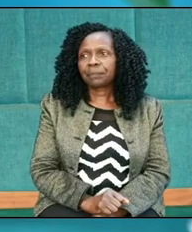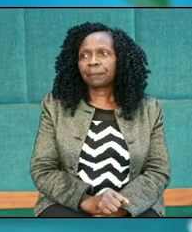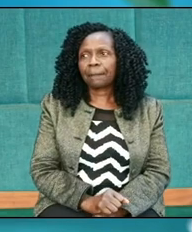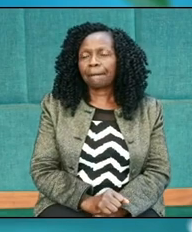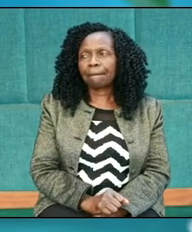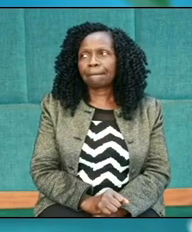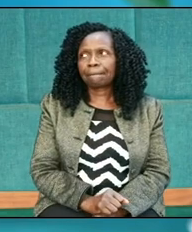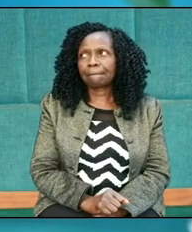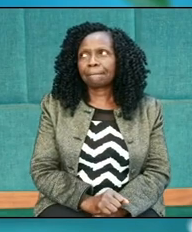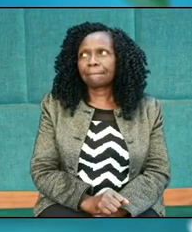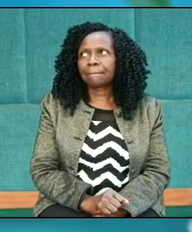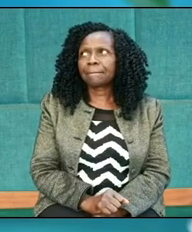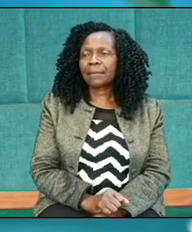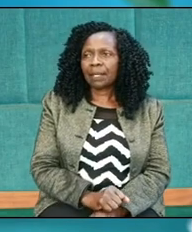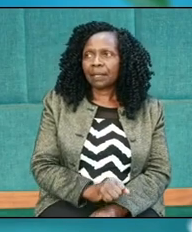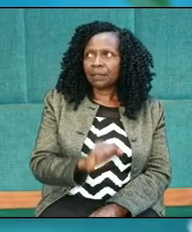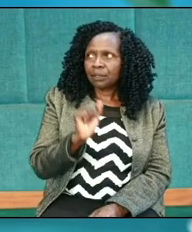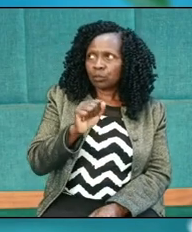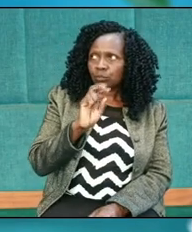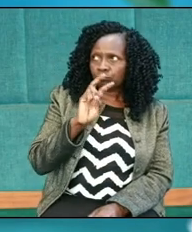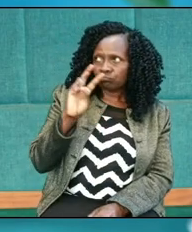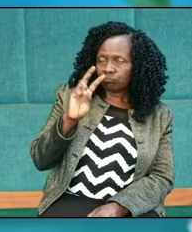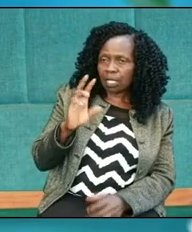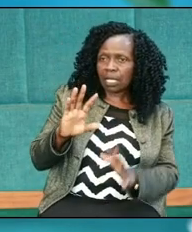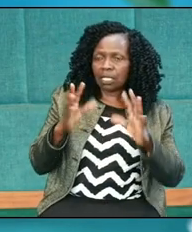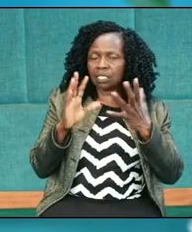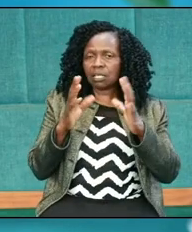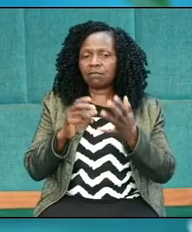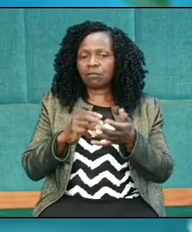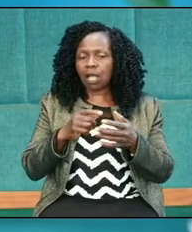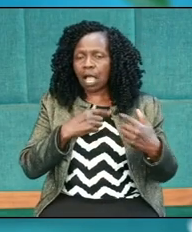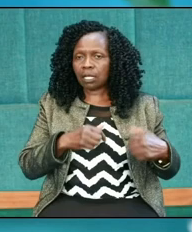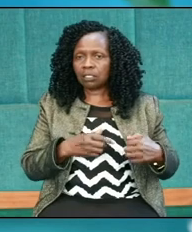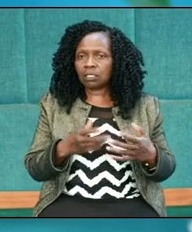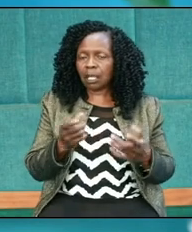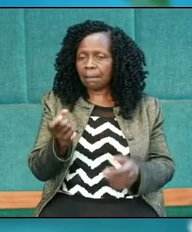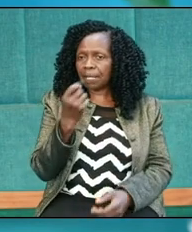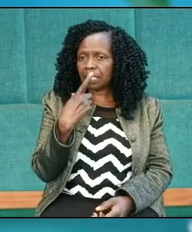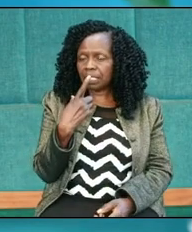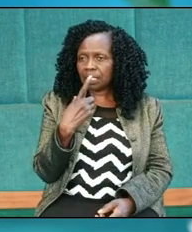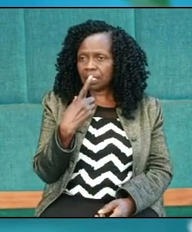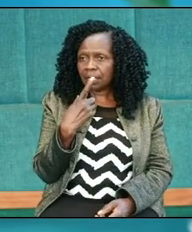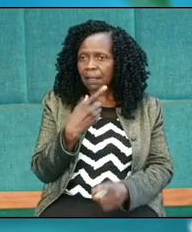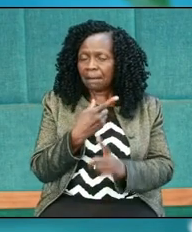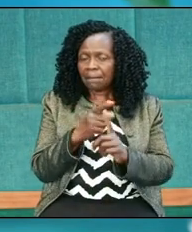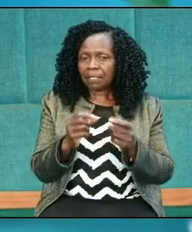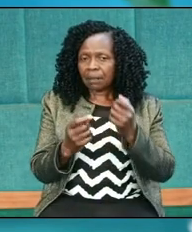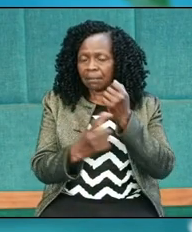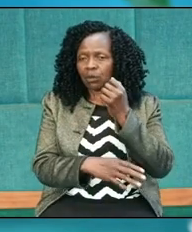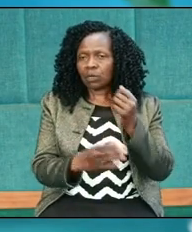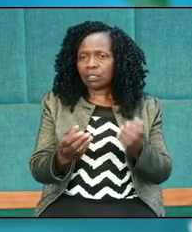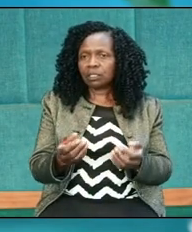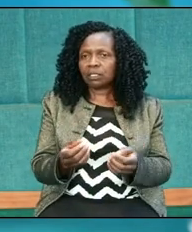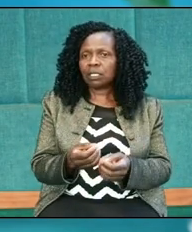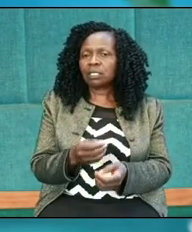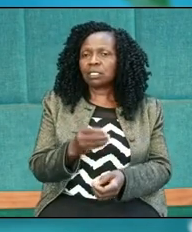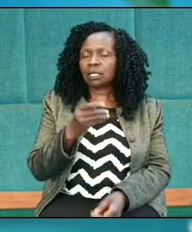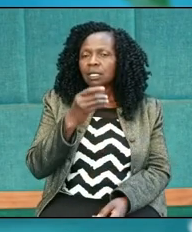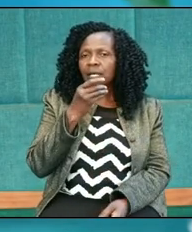Yes, as I've read that one, a cheerful heart is good medicine, but a crushed soul dries the bone. We can